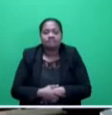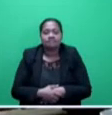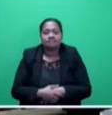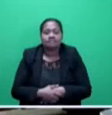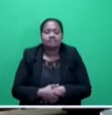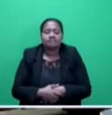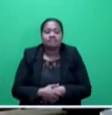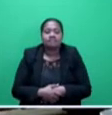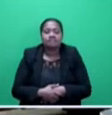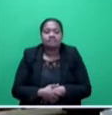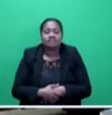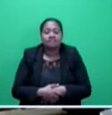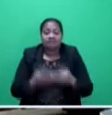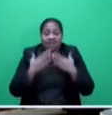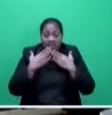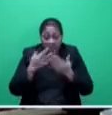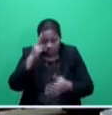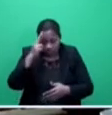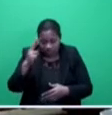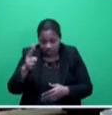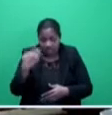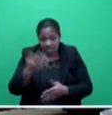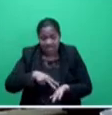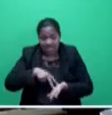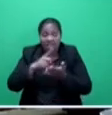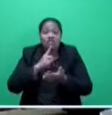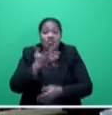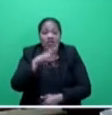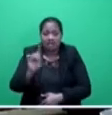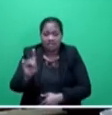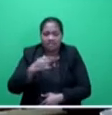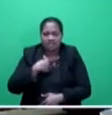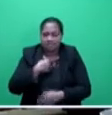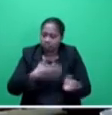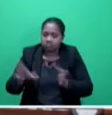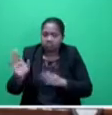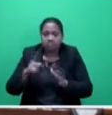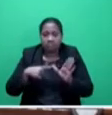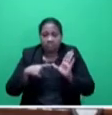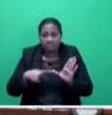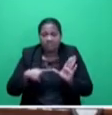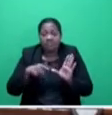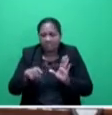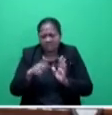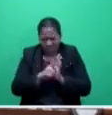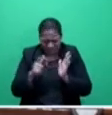Thank you, Mr. Speaker, sir. Mr. Speaker, sir, pursuant to Standing Order 51, I move that A, the Legal Practitioners Amendment